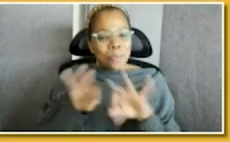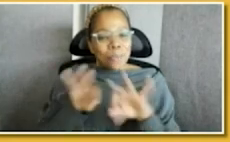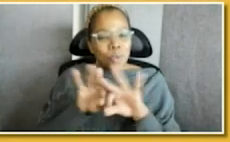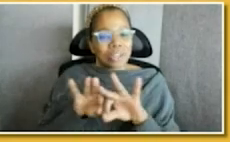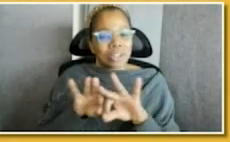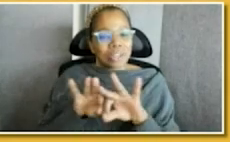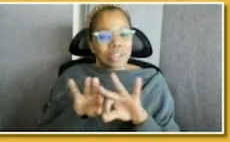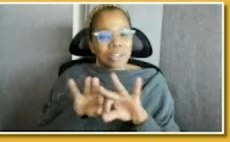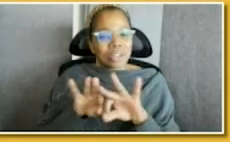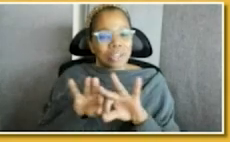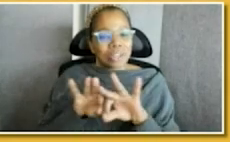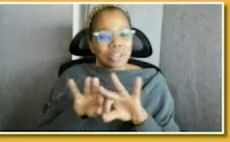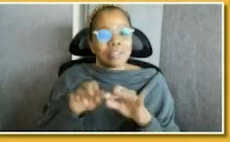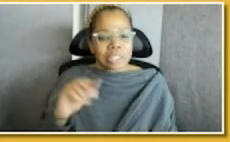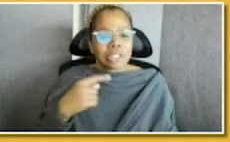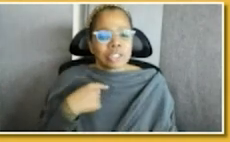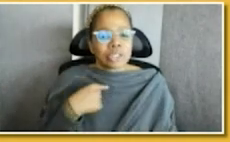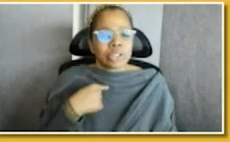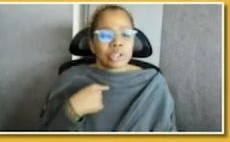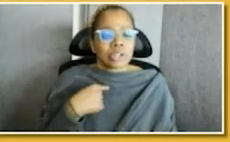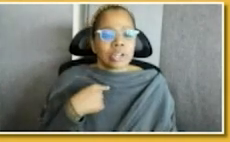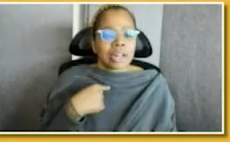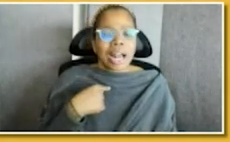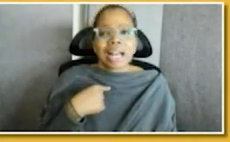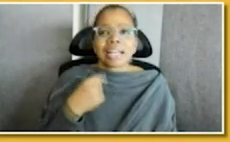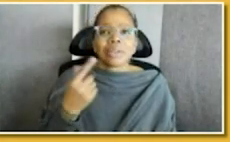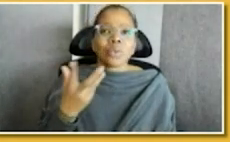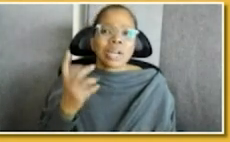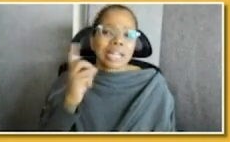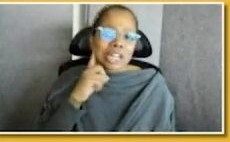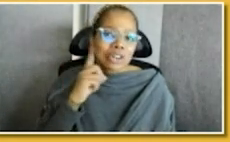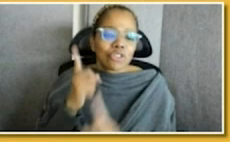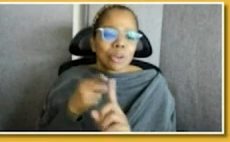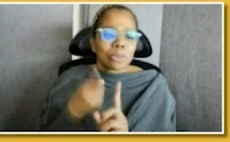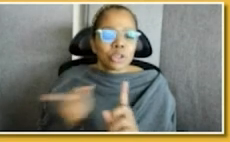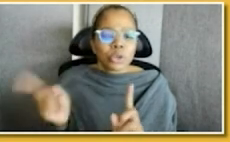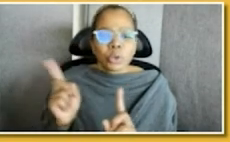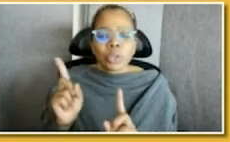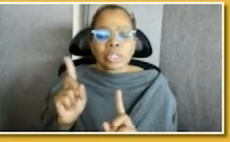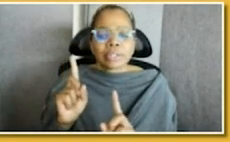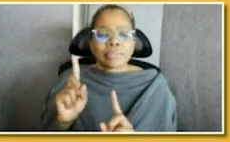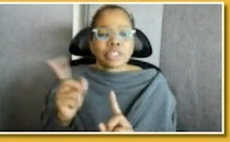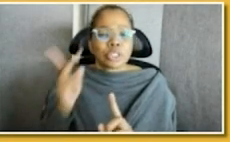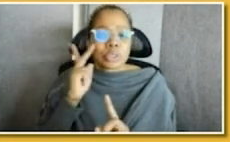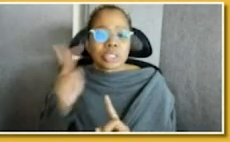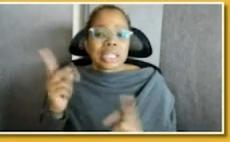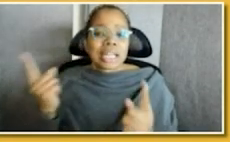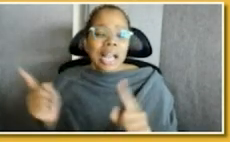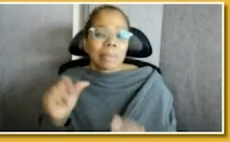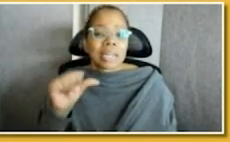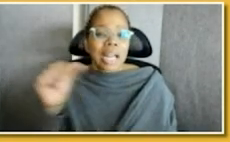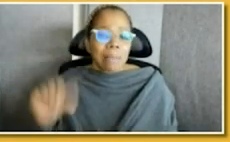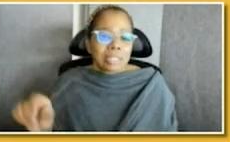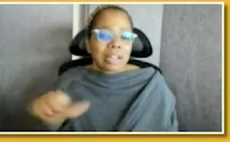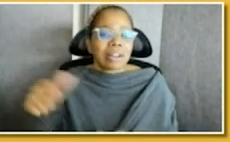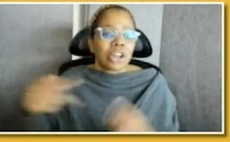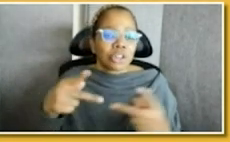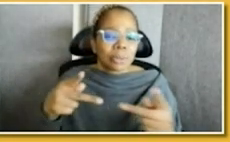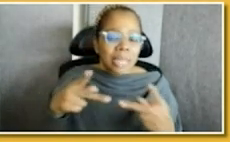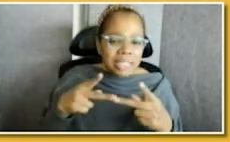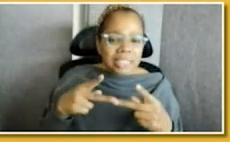So I'm curious to hear from you, like, as you're seeing, again, in Amazon and other places where people